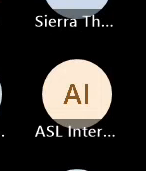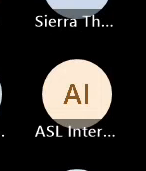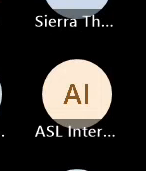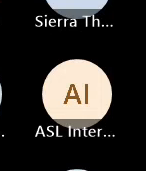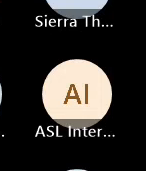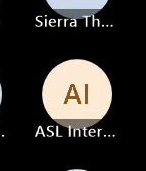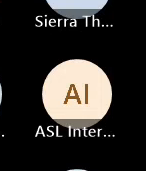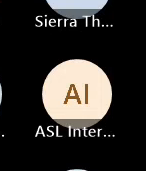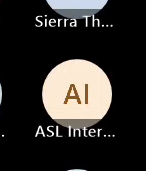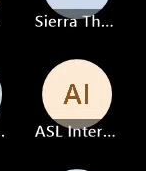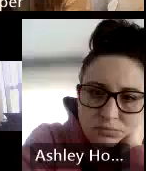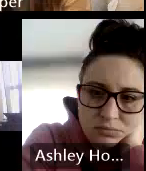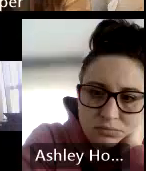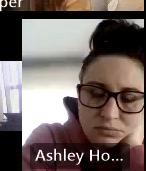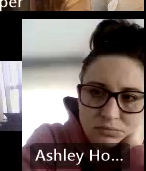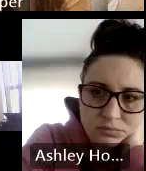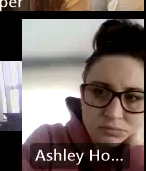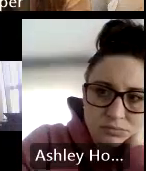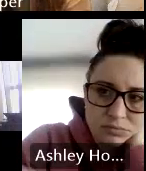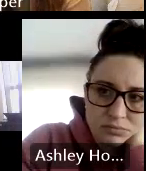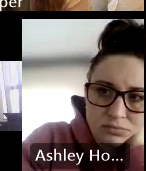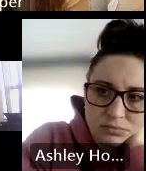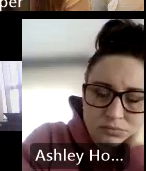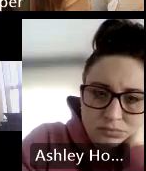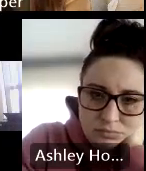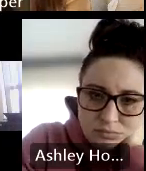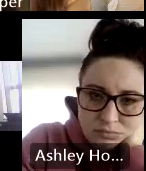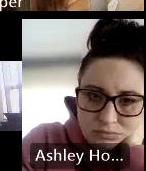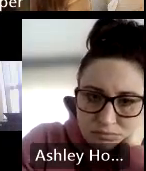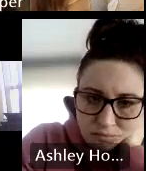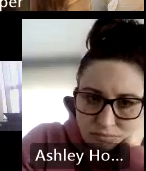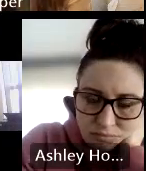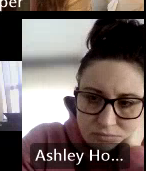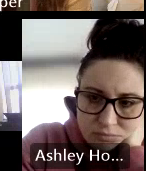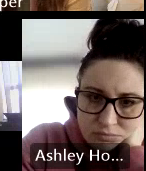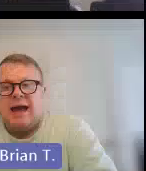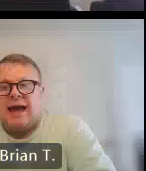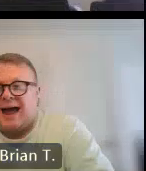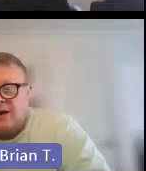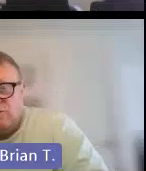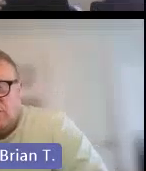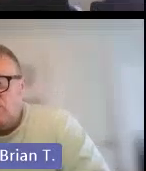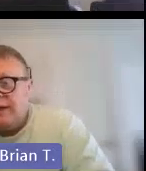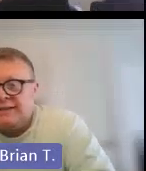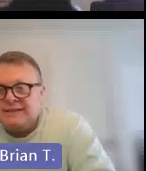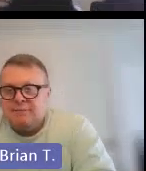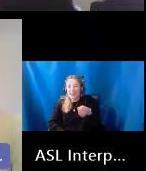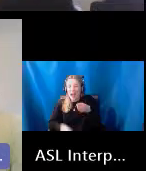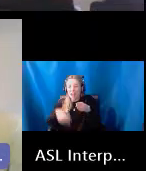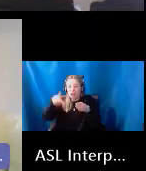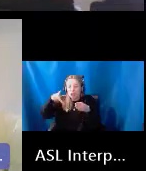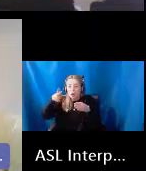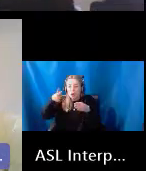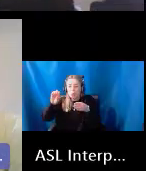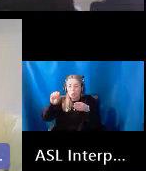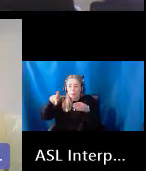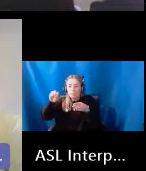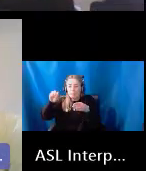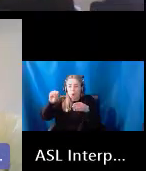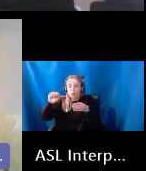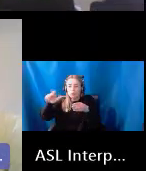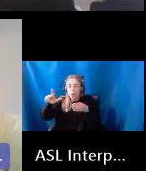Okay. So I'm going to go back from the beginning. I'm going to walk through this again. I don't know who can see me because I can only